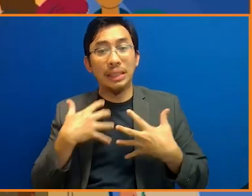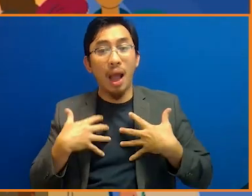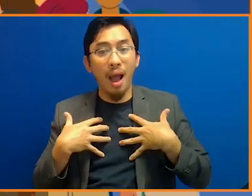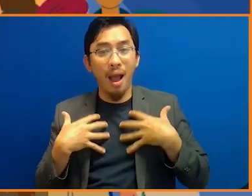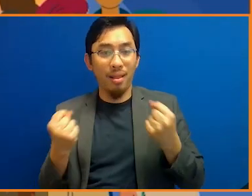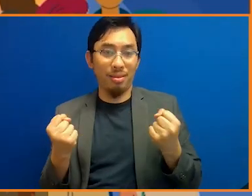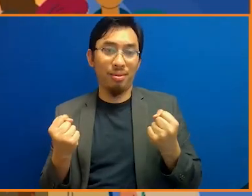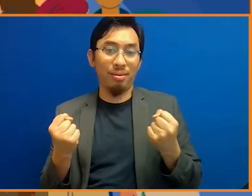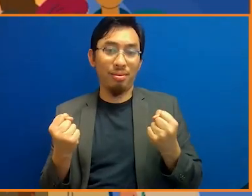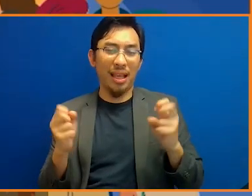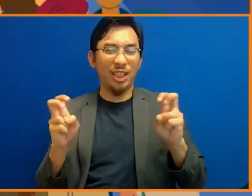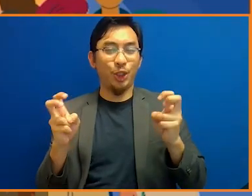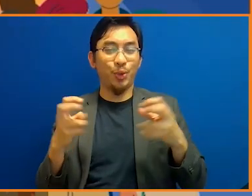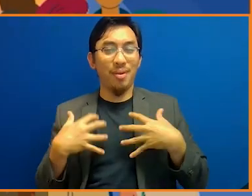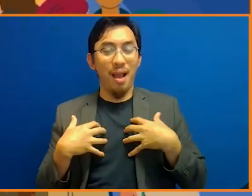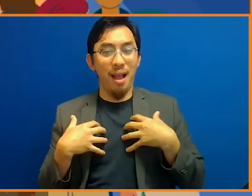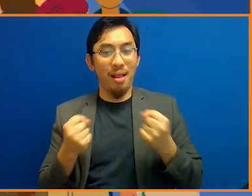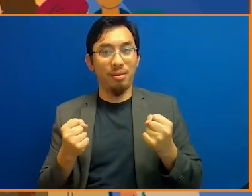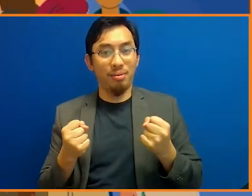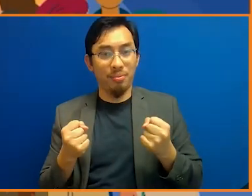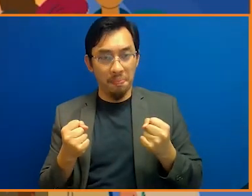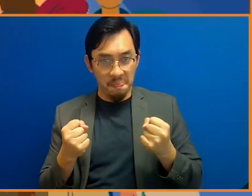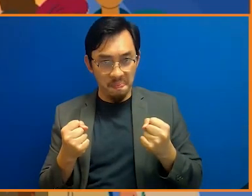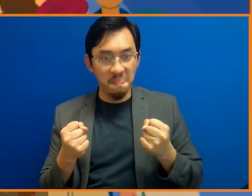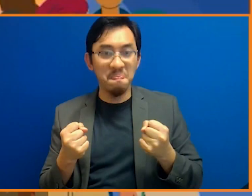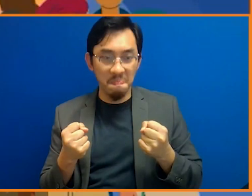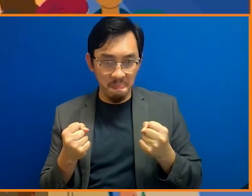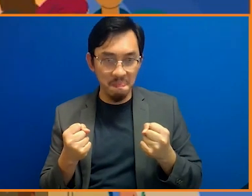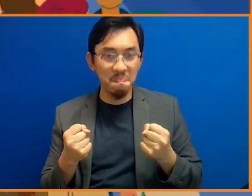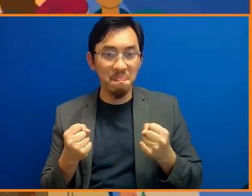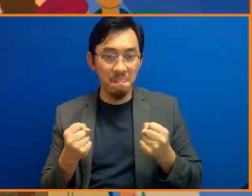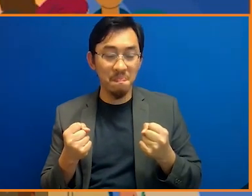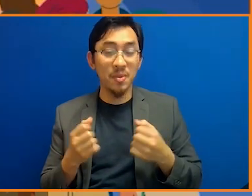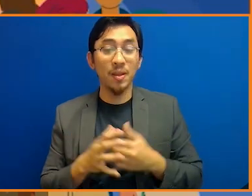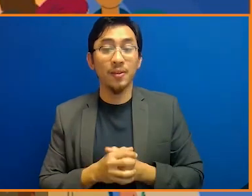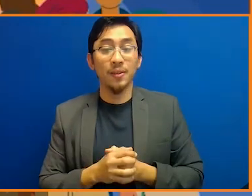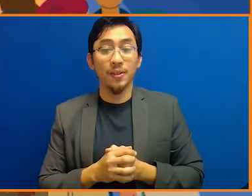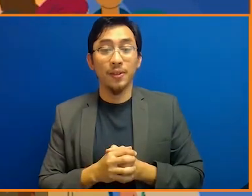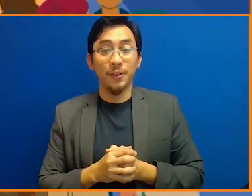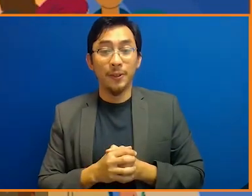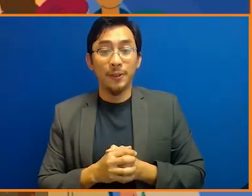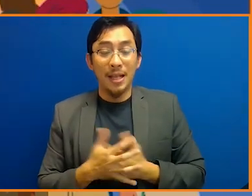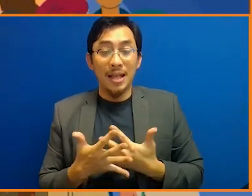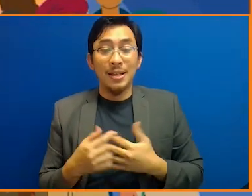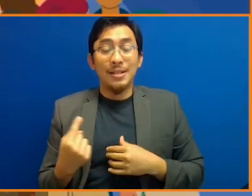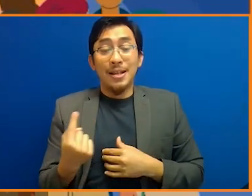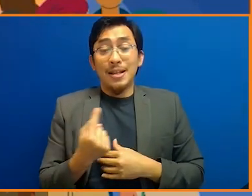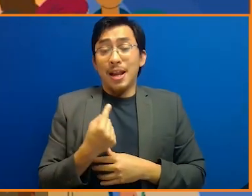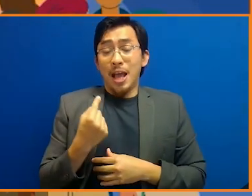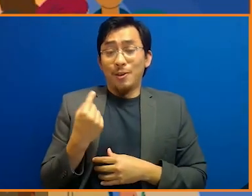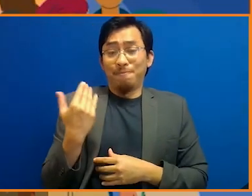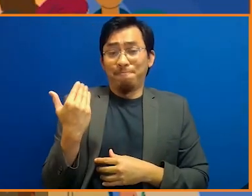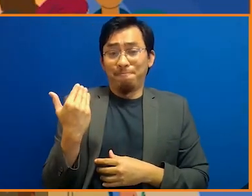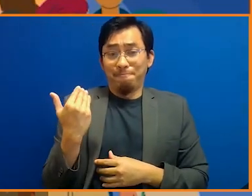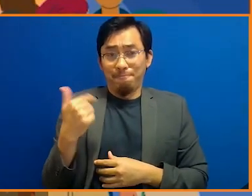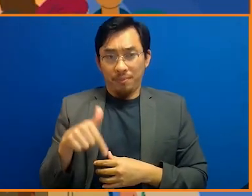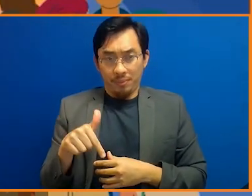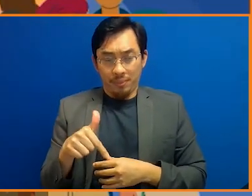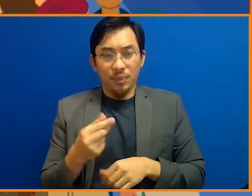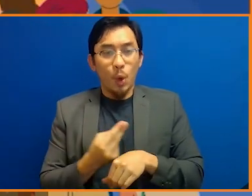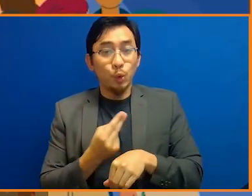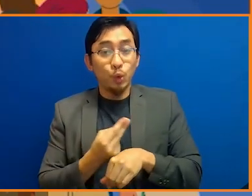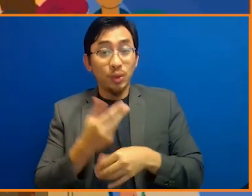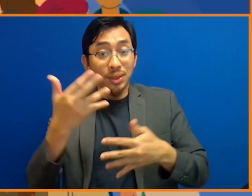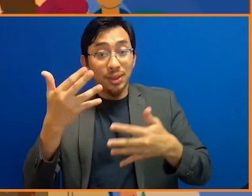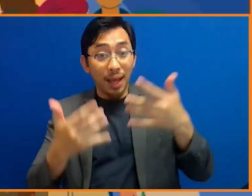there's also the issue of health issue. Now we are currently